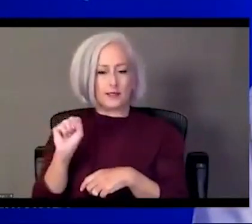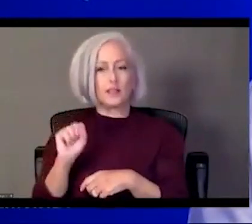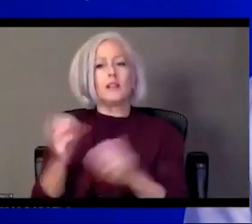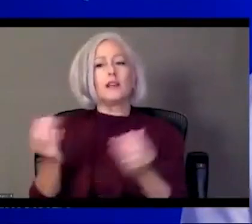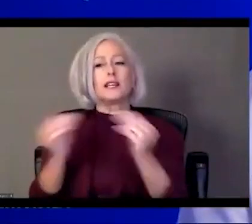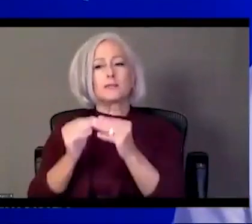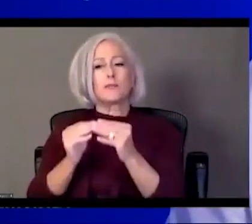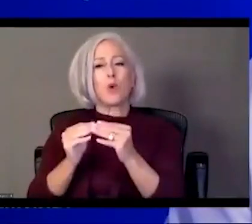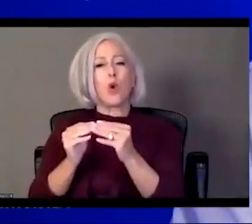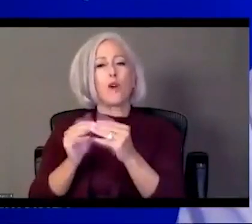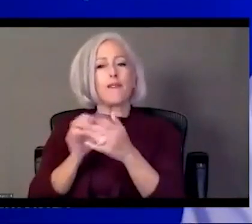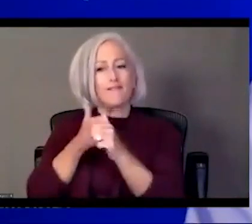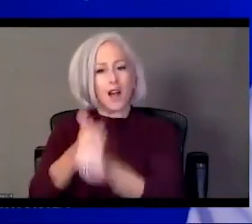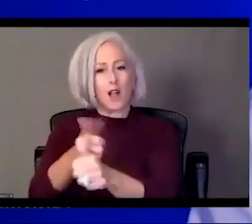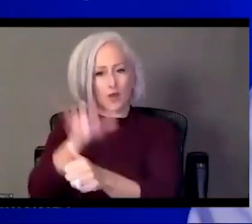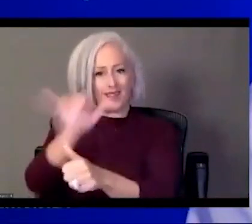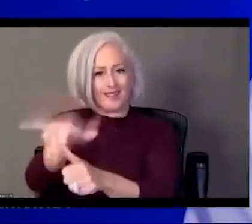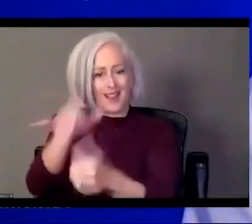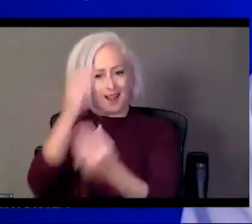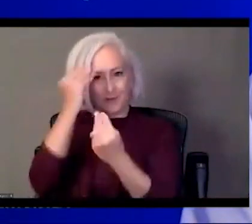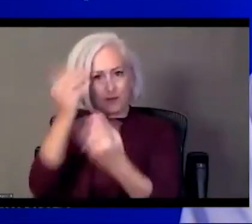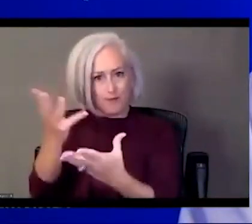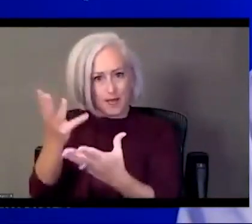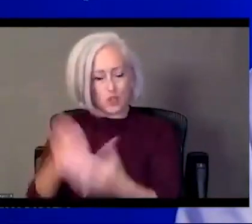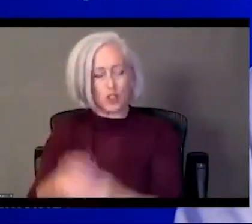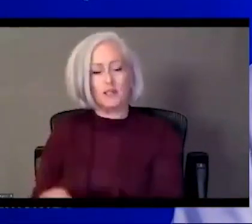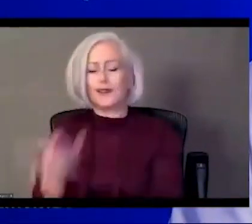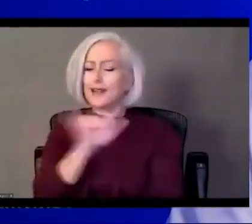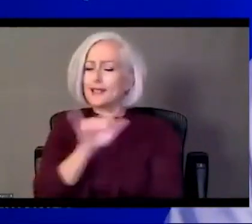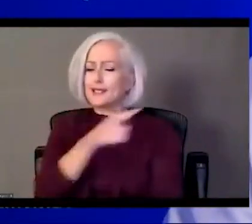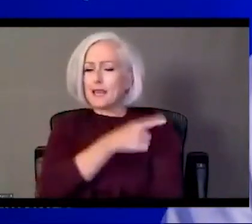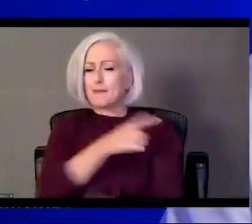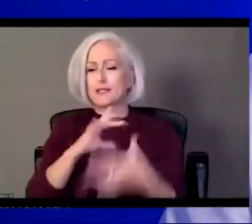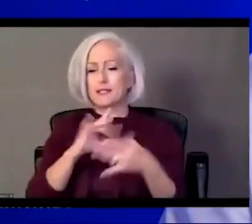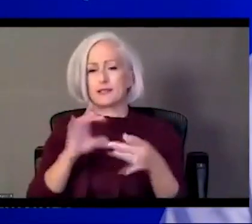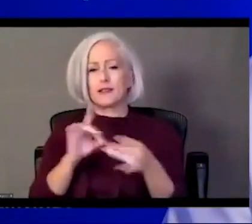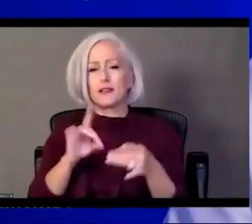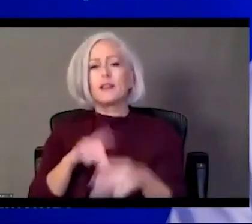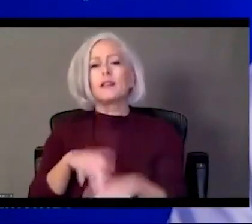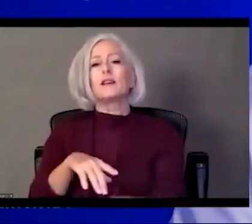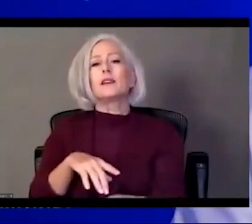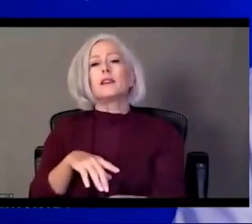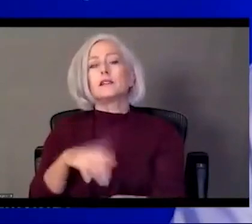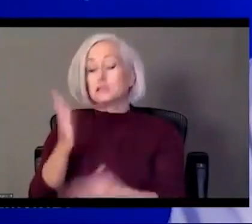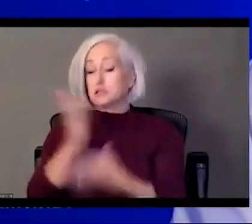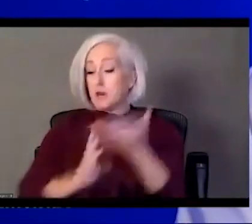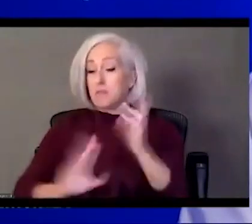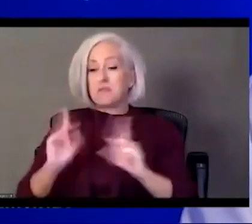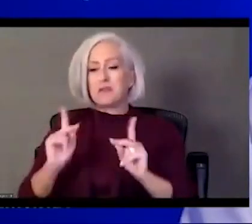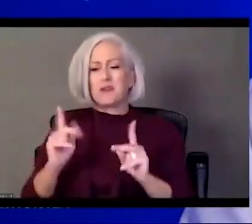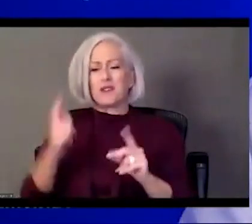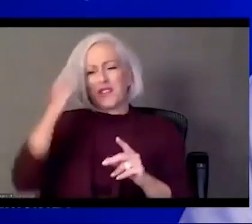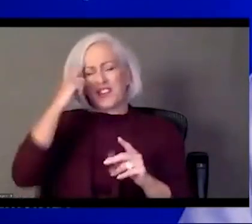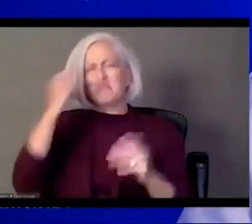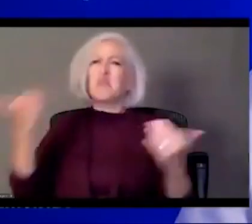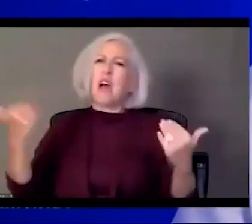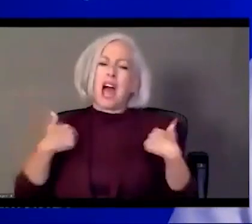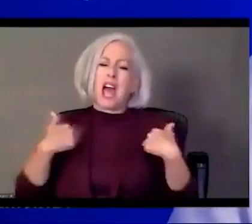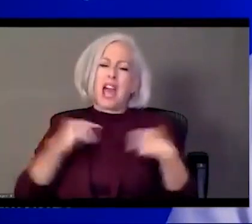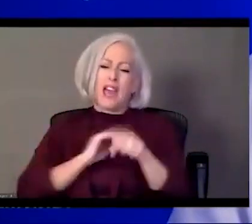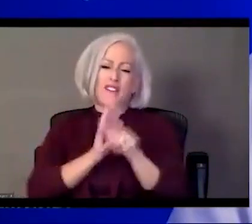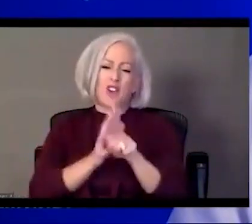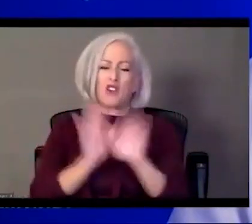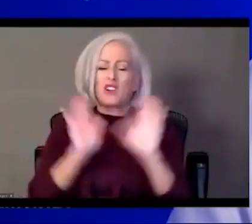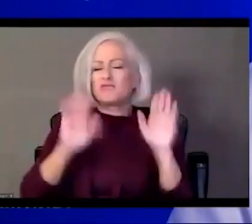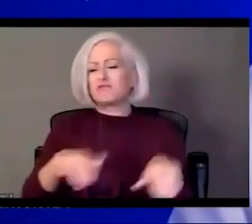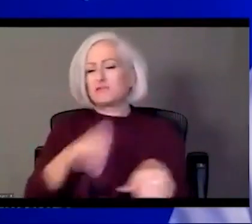course, what you said, Dr. Stites, with some people may just have it and don't want to go get tested because they feel they have it. There could be those asymptomatic cases where